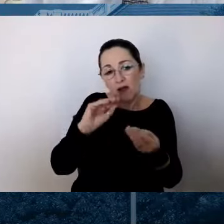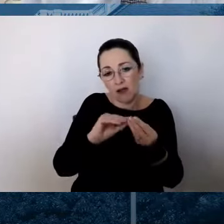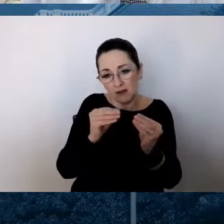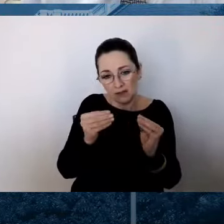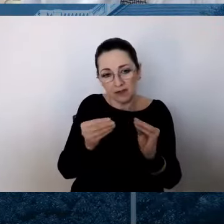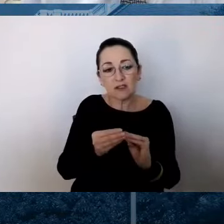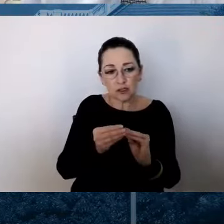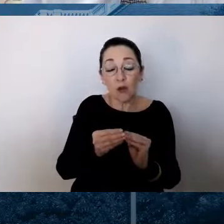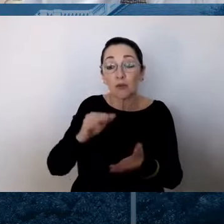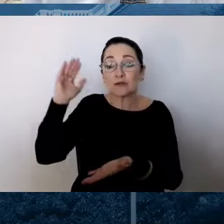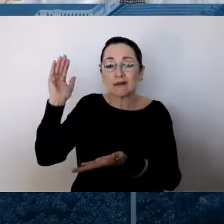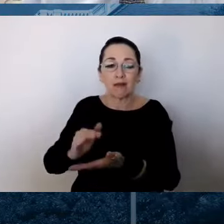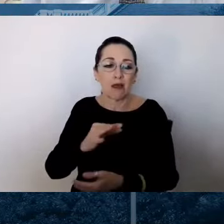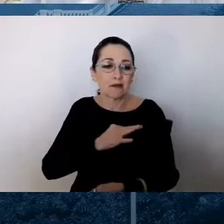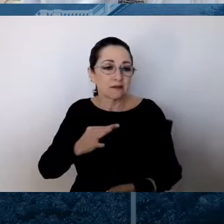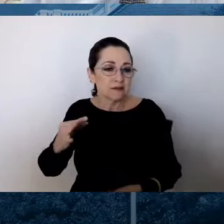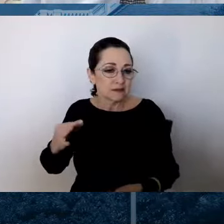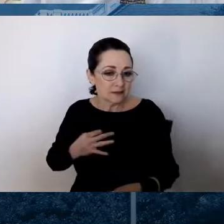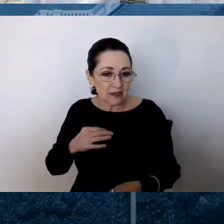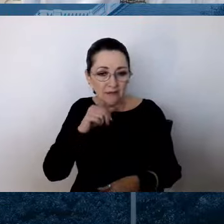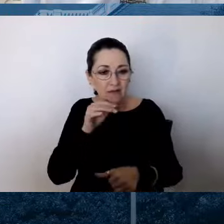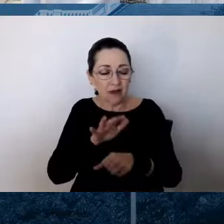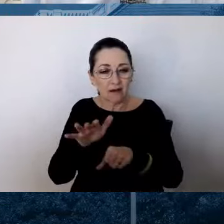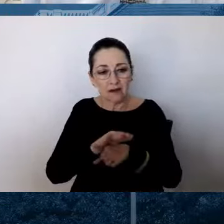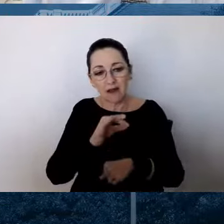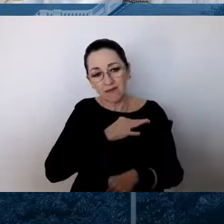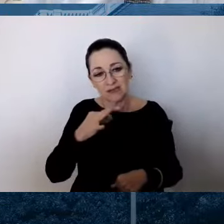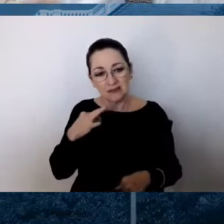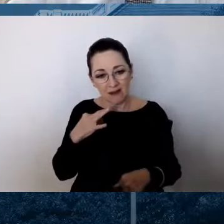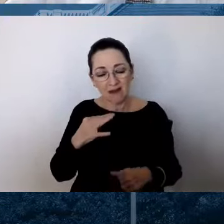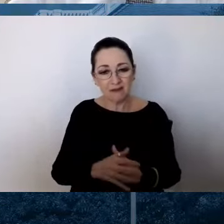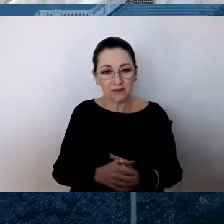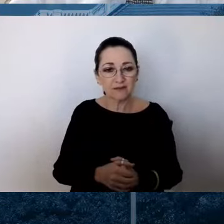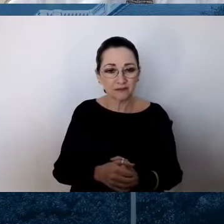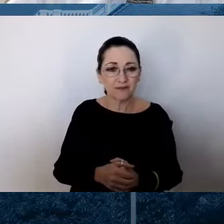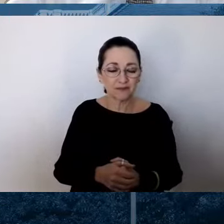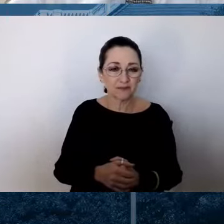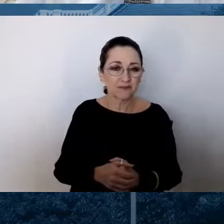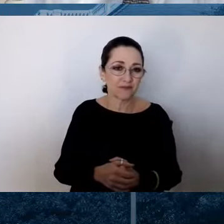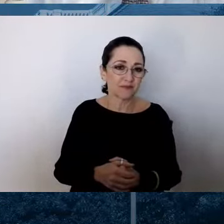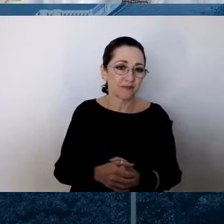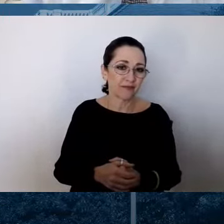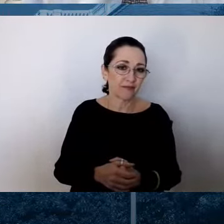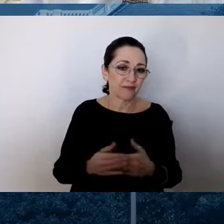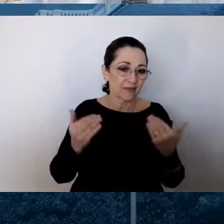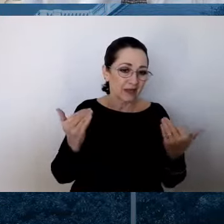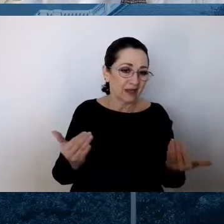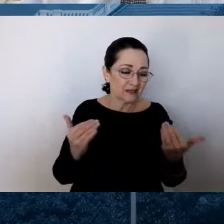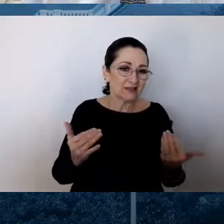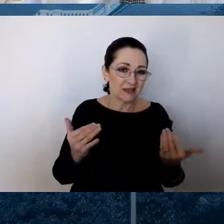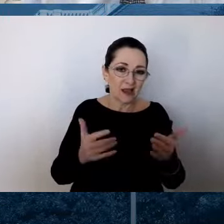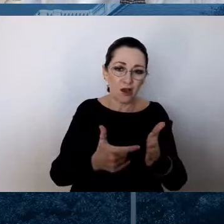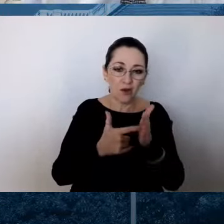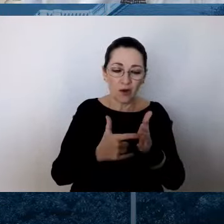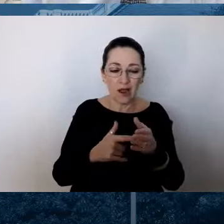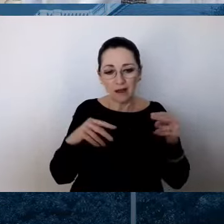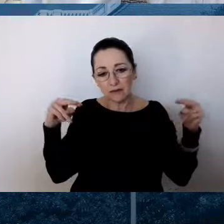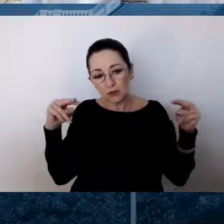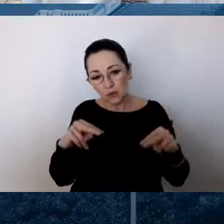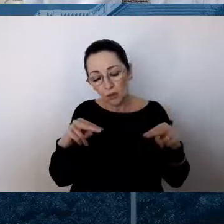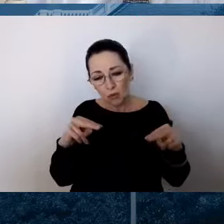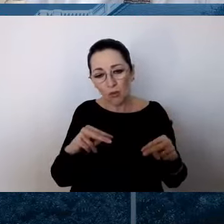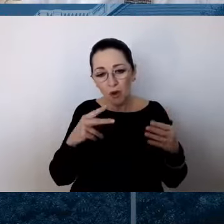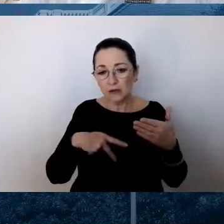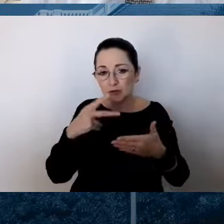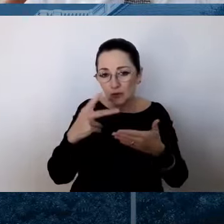that risk and trying to keep some of these people out of the hospital. It's going to be, watched very closely. We're working on a few other programs